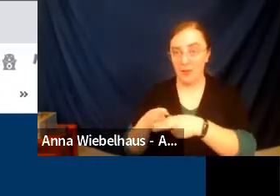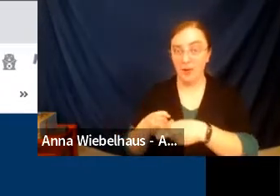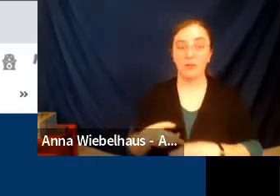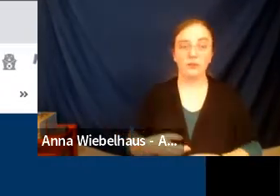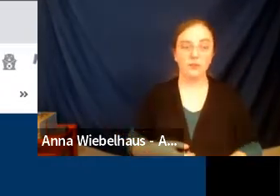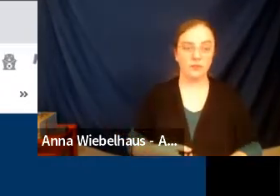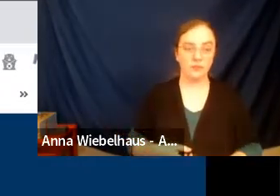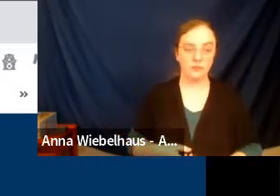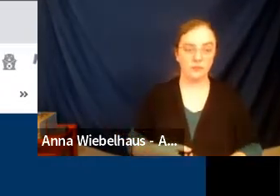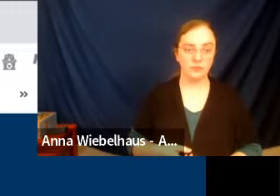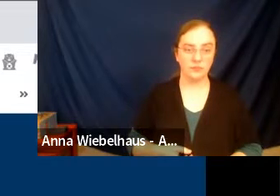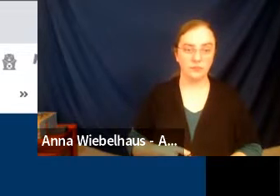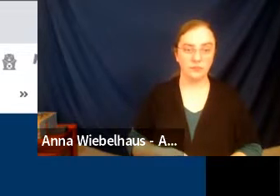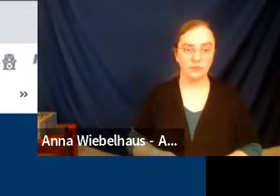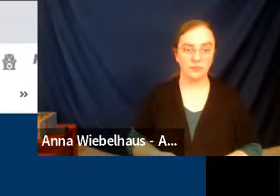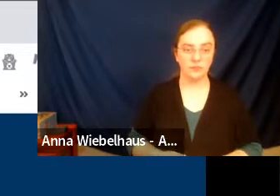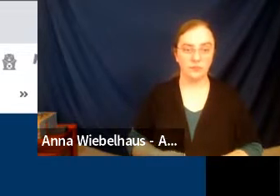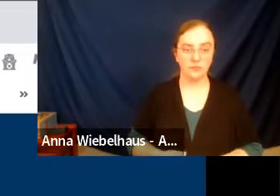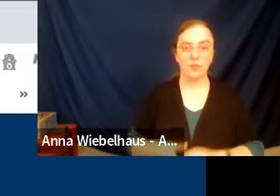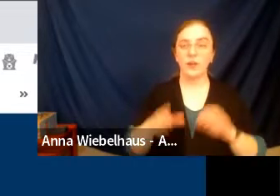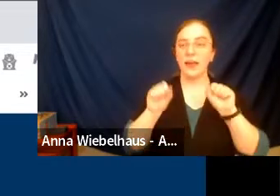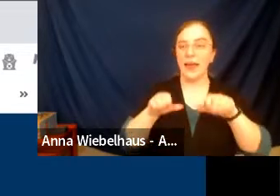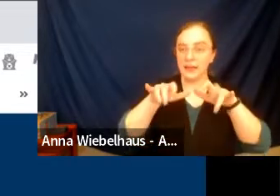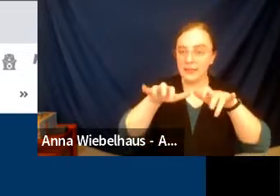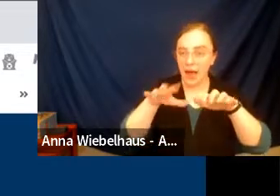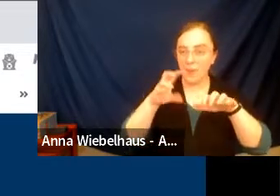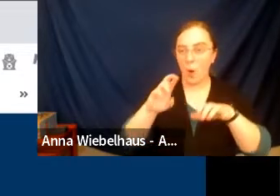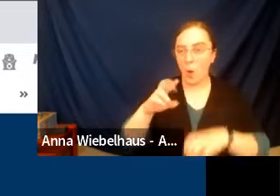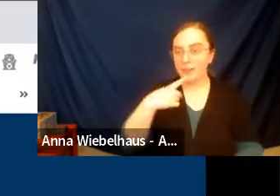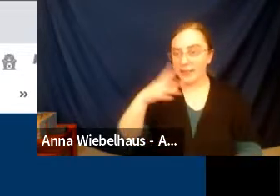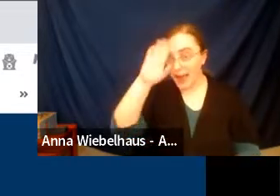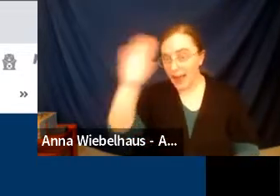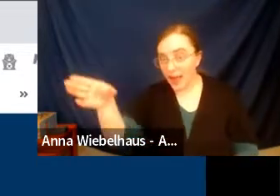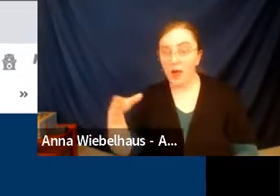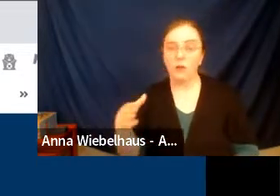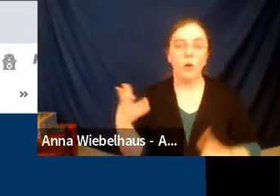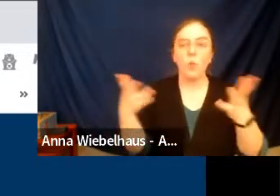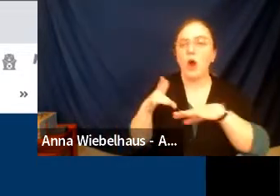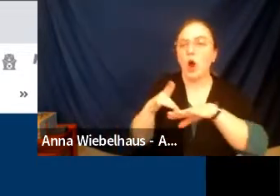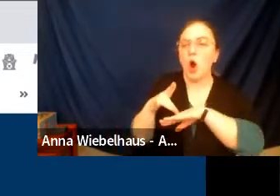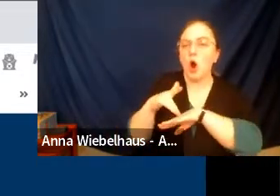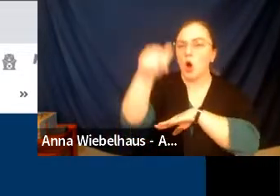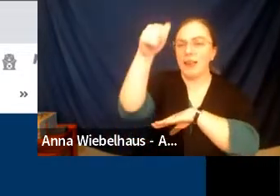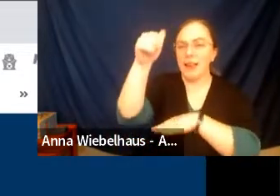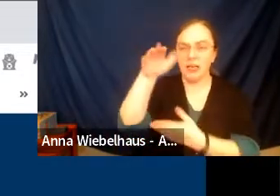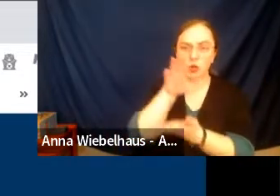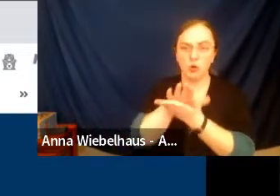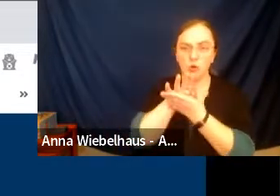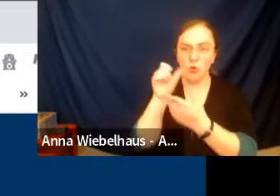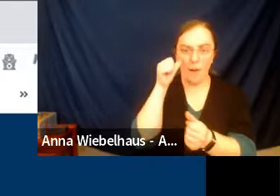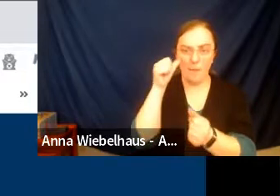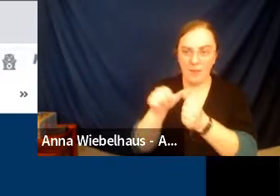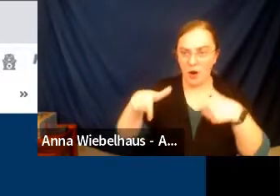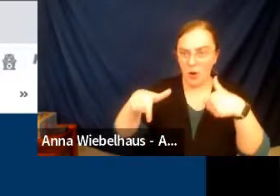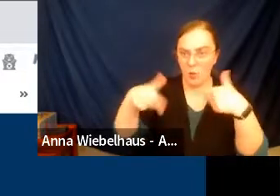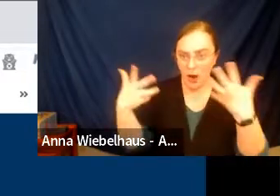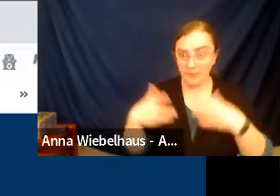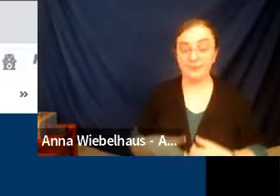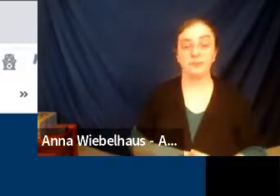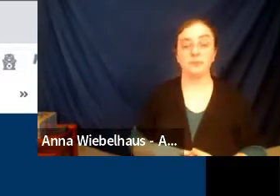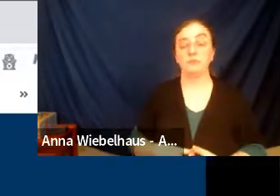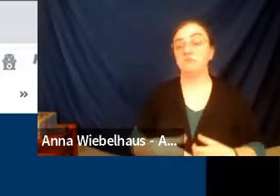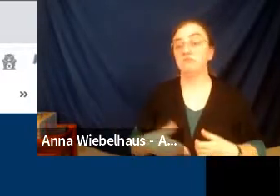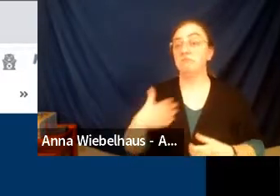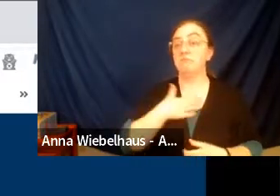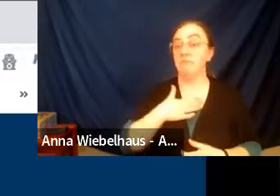or type into the chat your earliest memory of school. I will start with my earliest memory, which is that